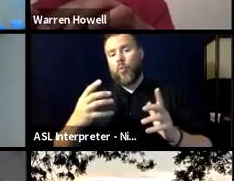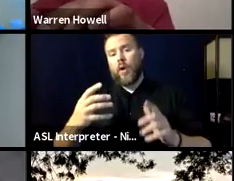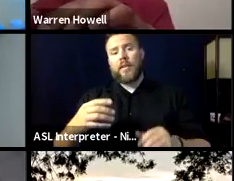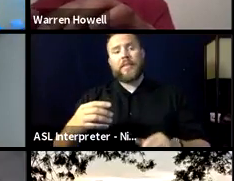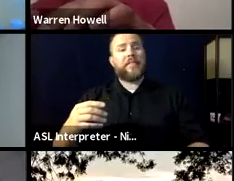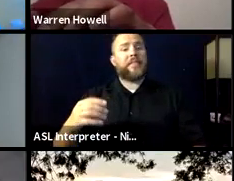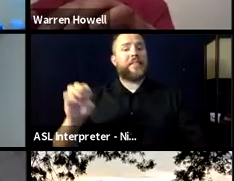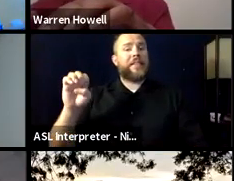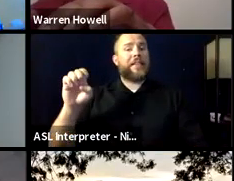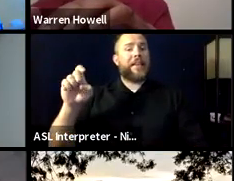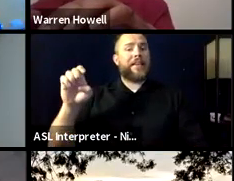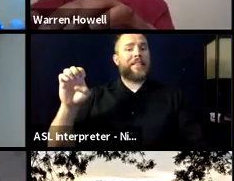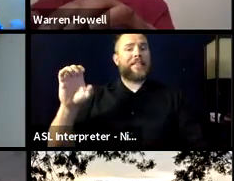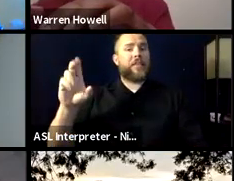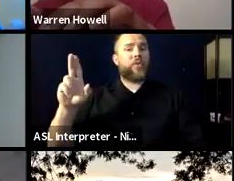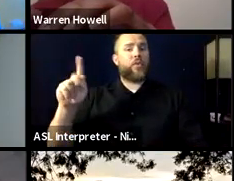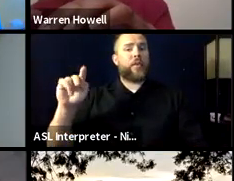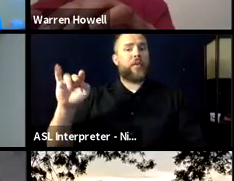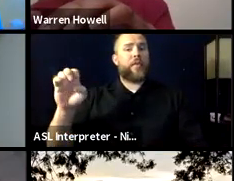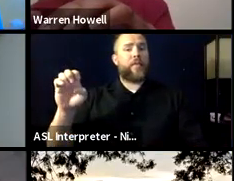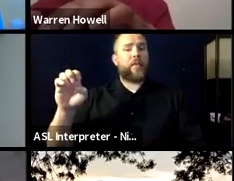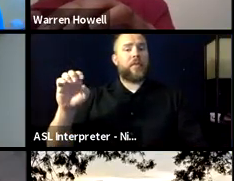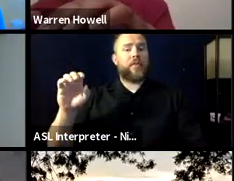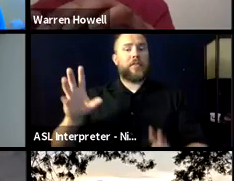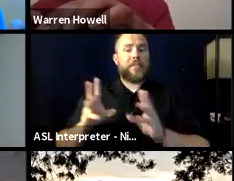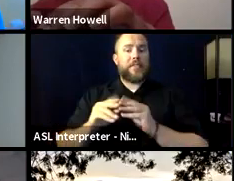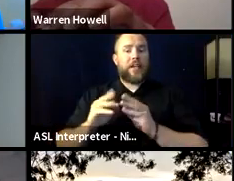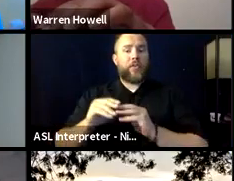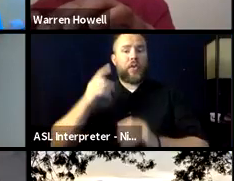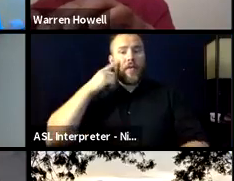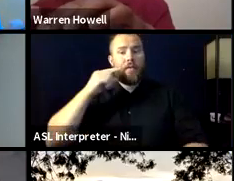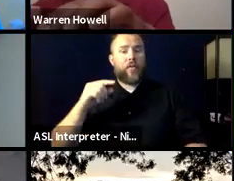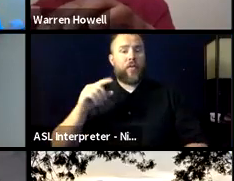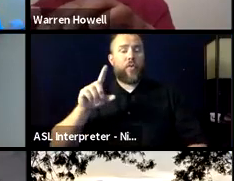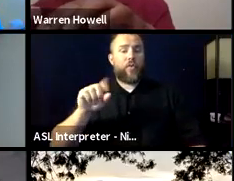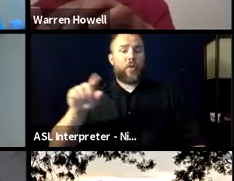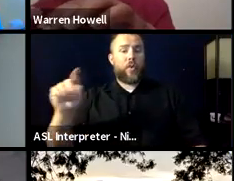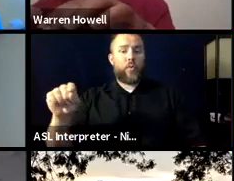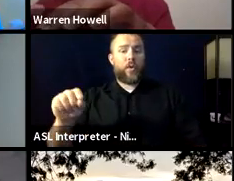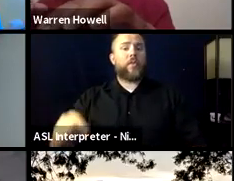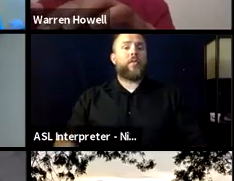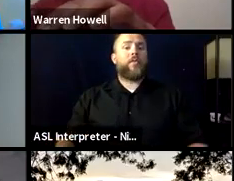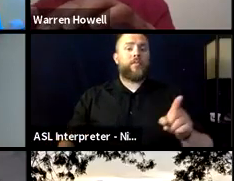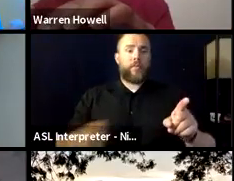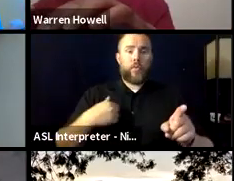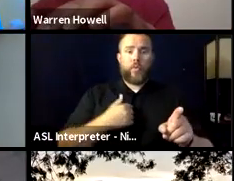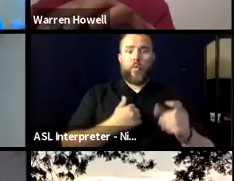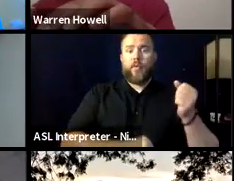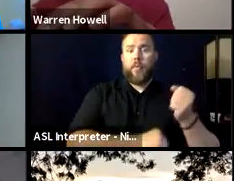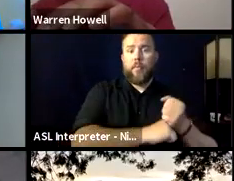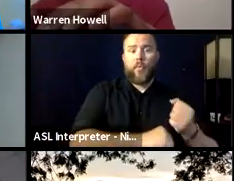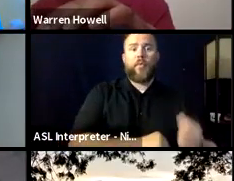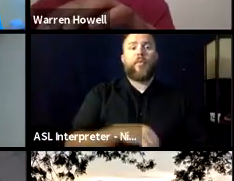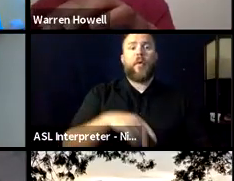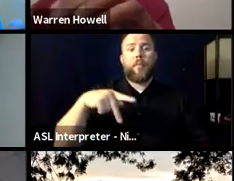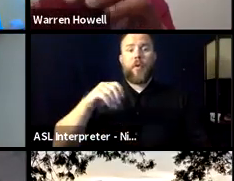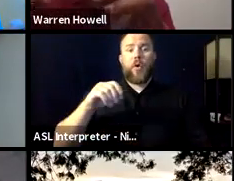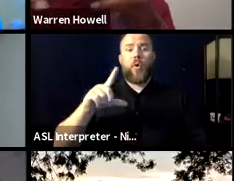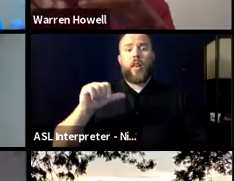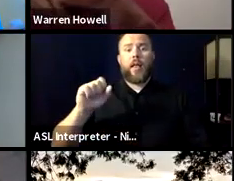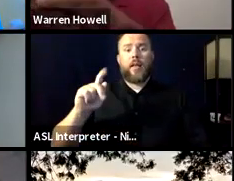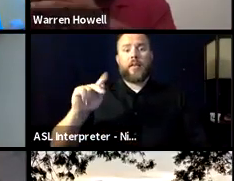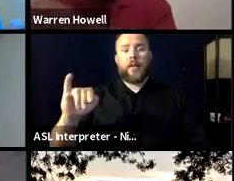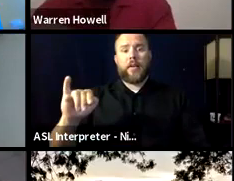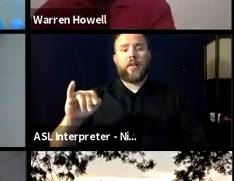July 14th, 2020. So moved, Fred Pulaski. Second, Claire O'Neill. It's been moved and seconded that we approve